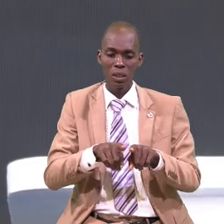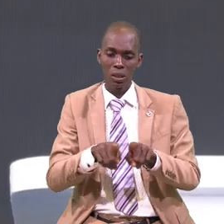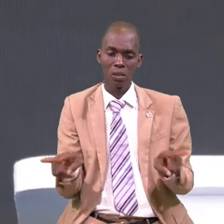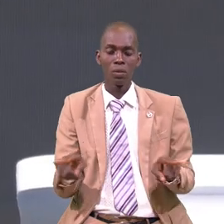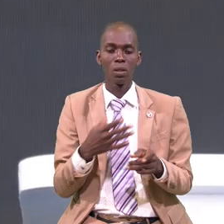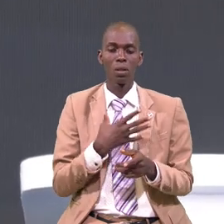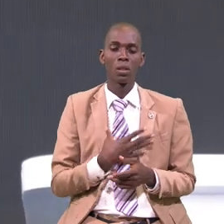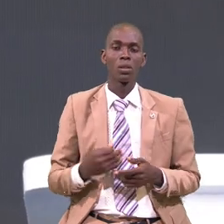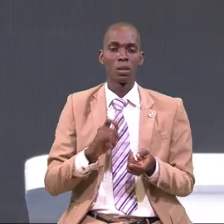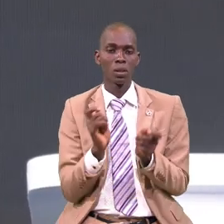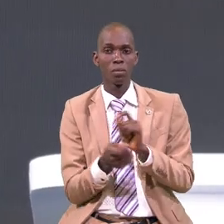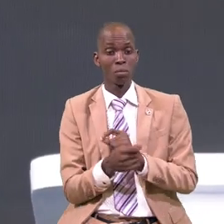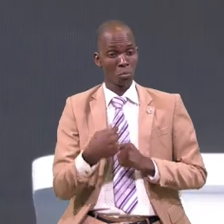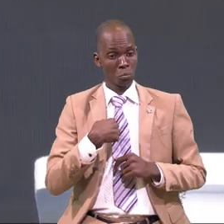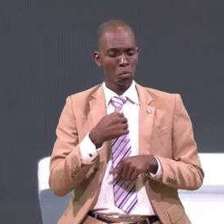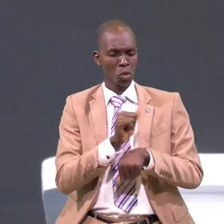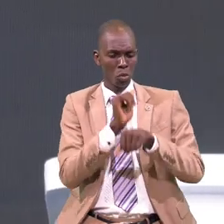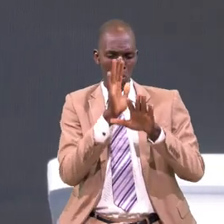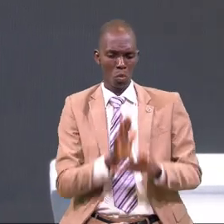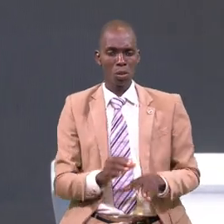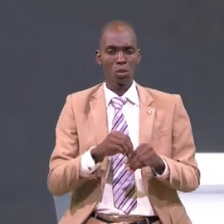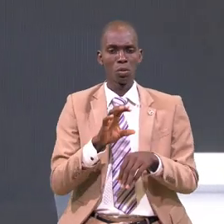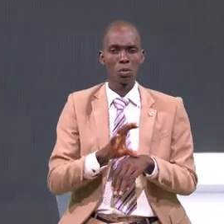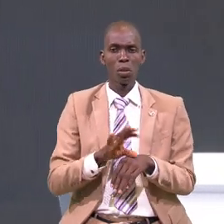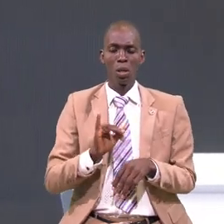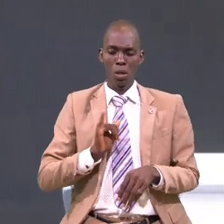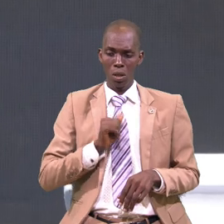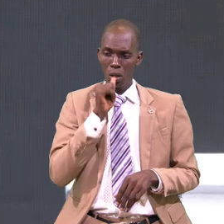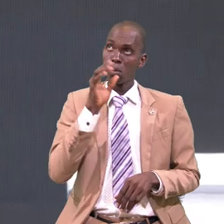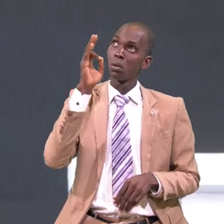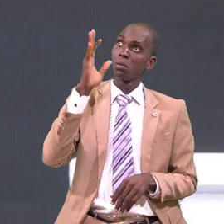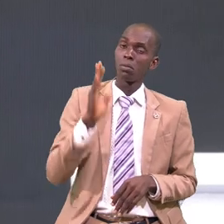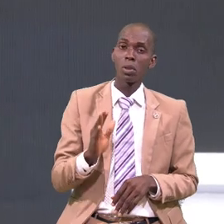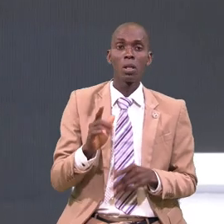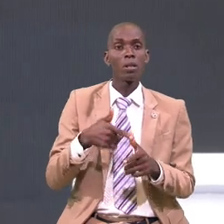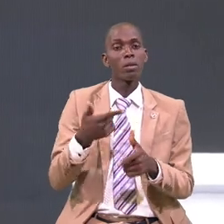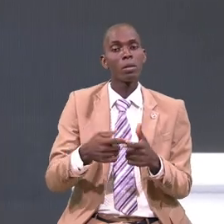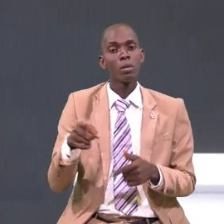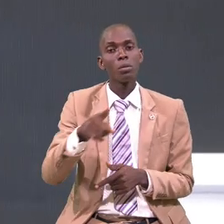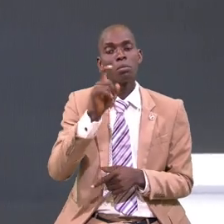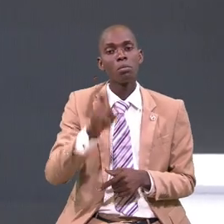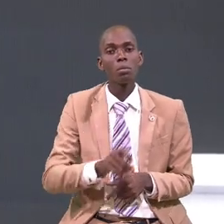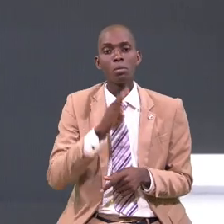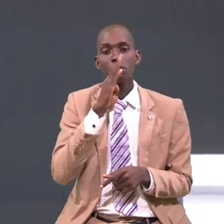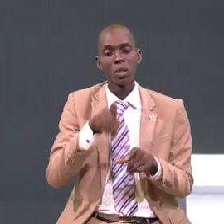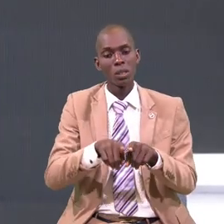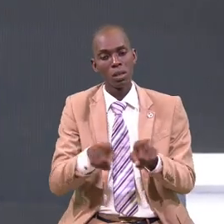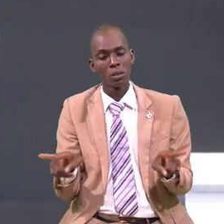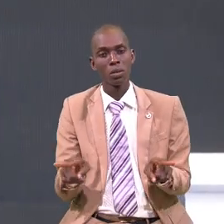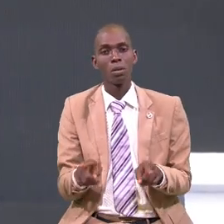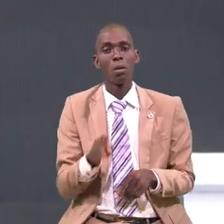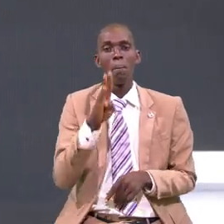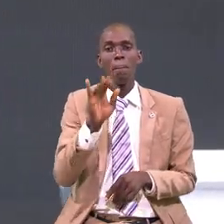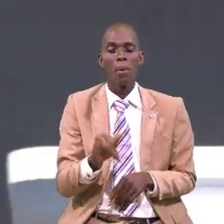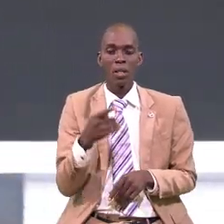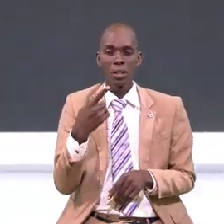I'm a worker, I am a minister. Be ye transformed by the renewing